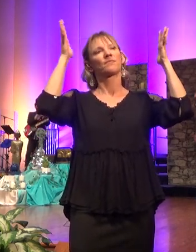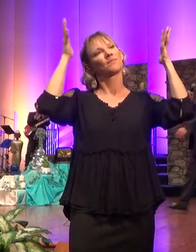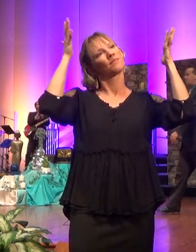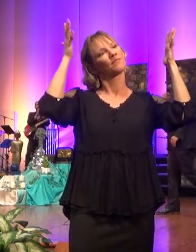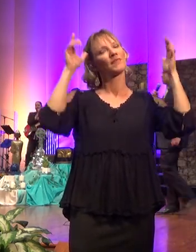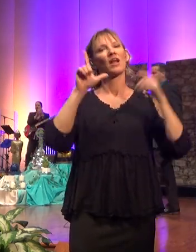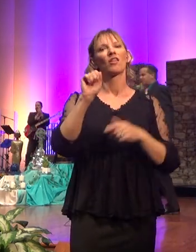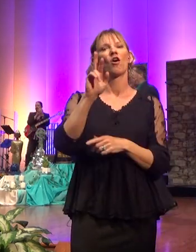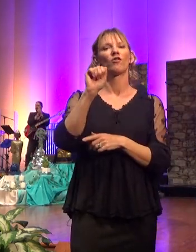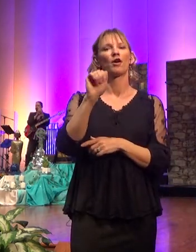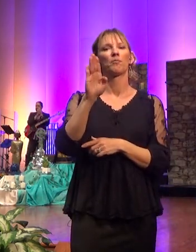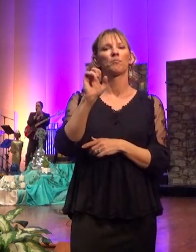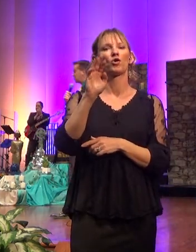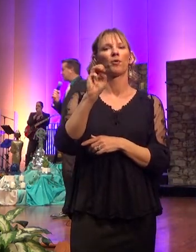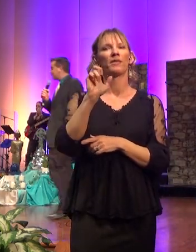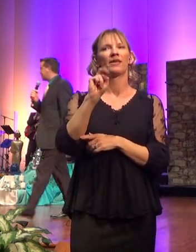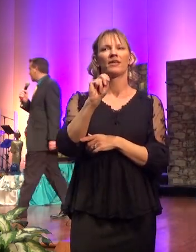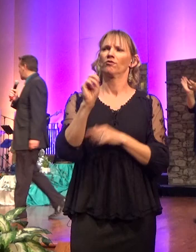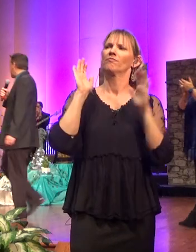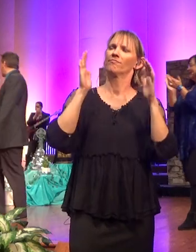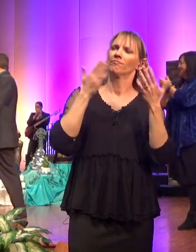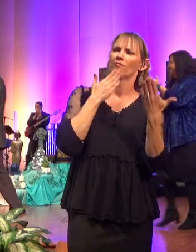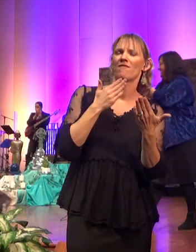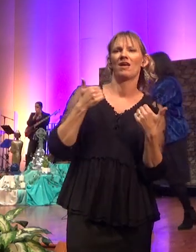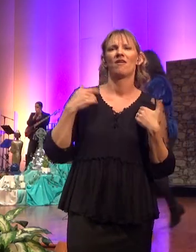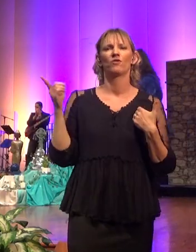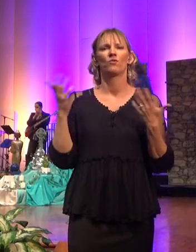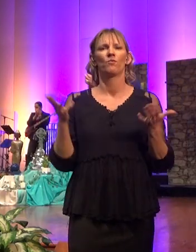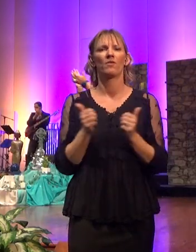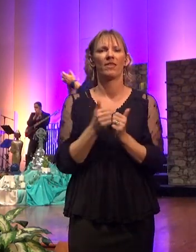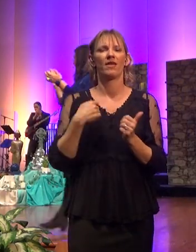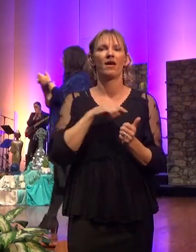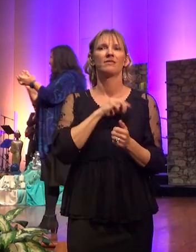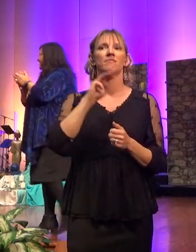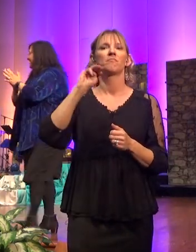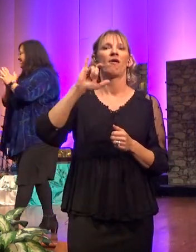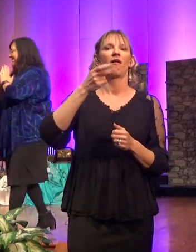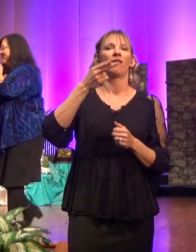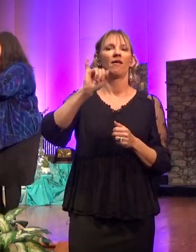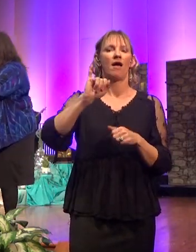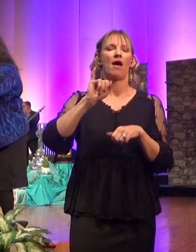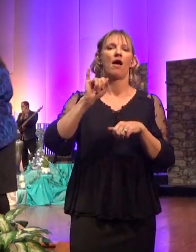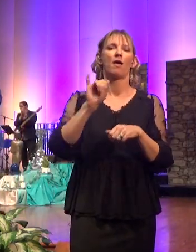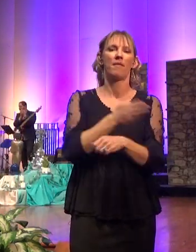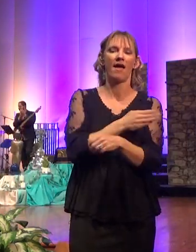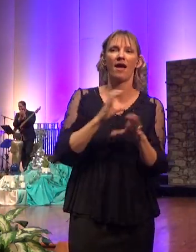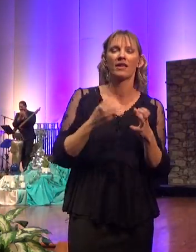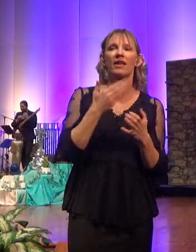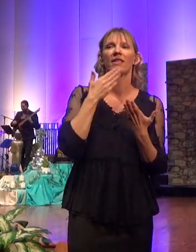Laura Berman, so grateful to have you with us today. Mile High Band. Thank you, Dr. Michelle Medrano.